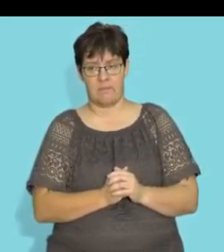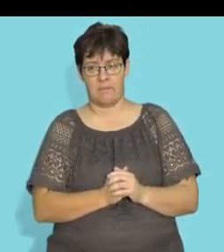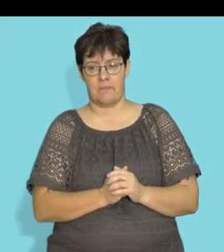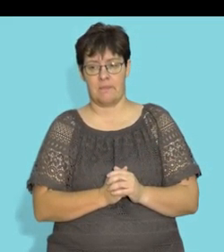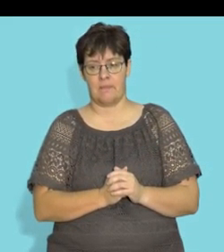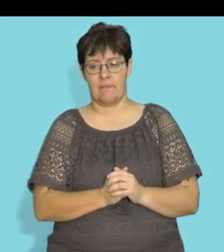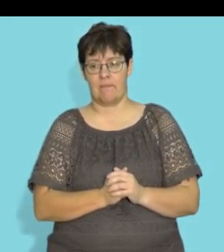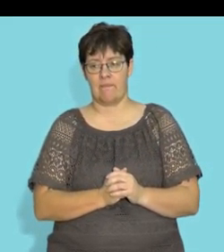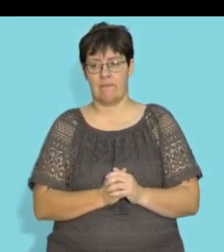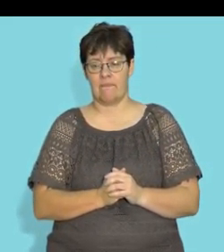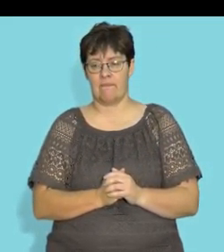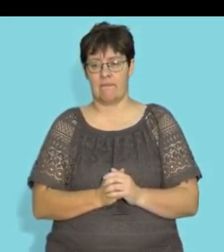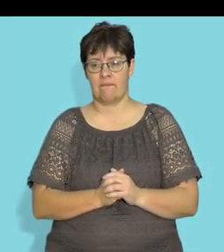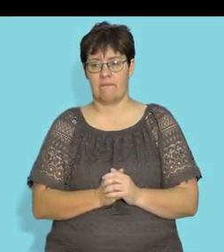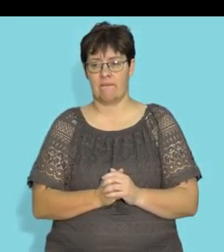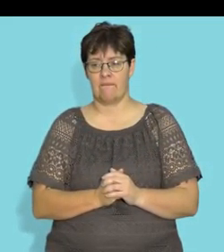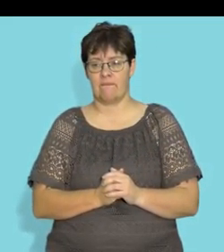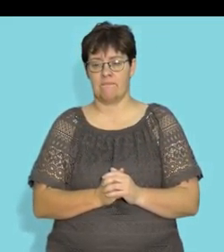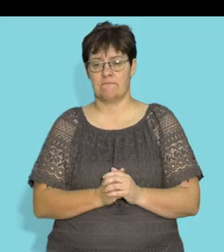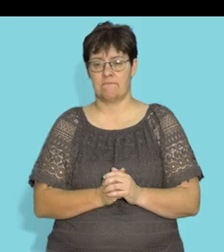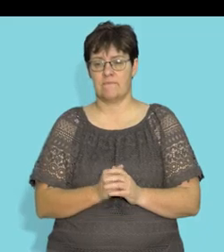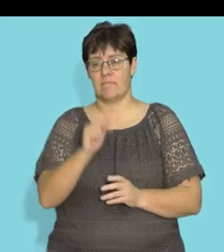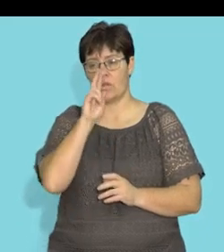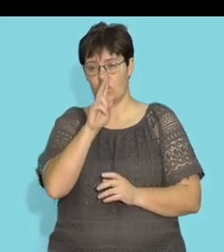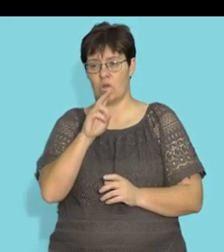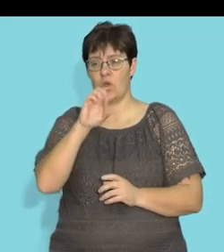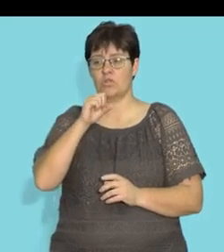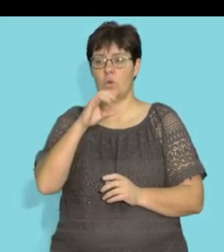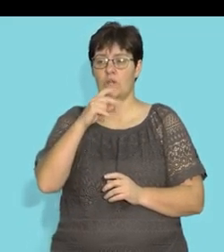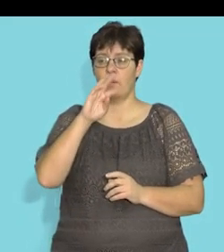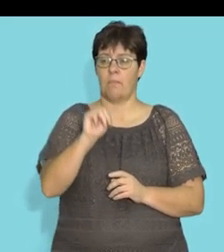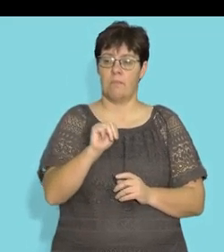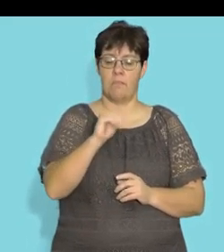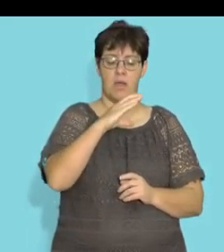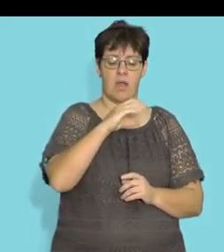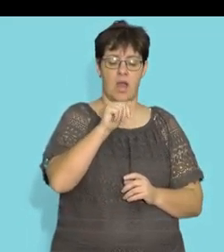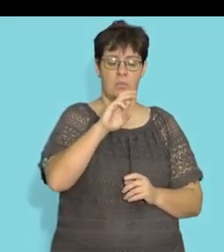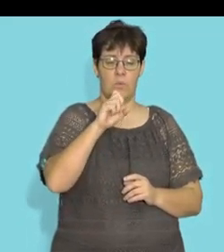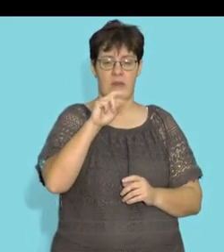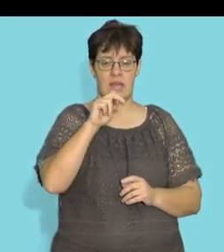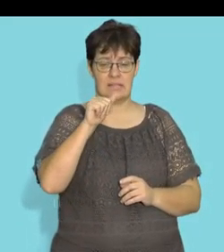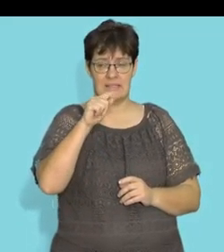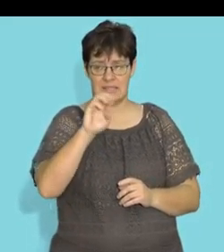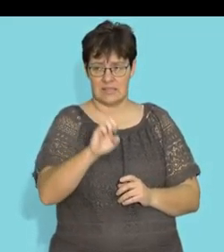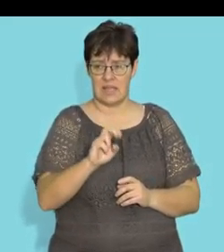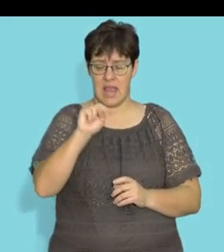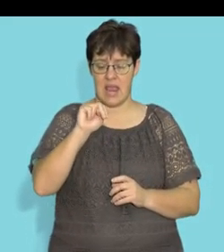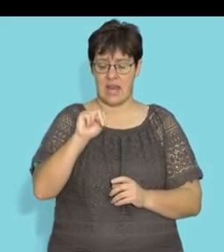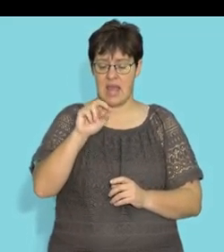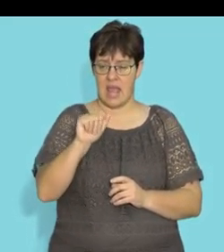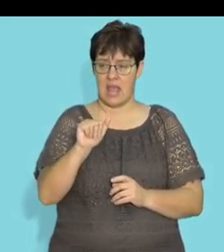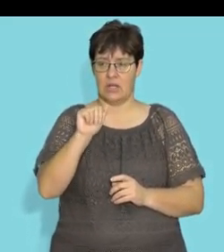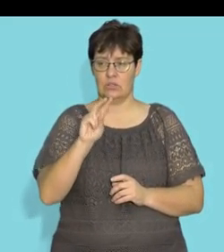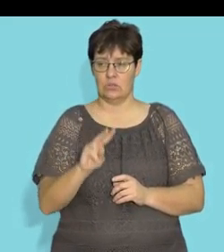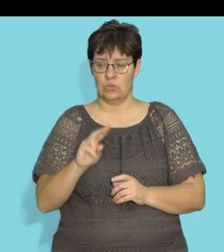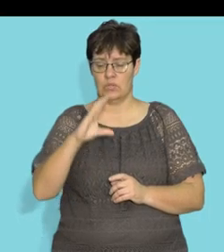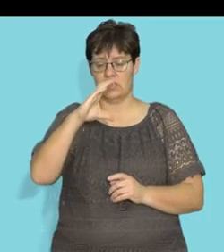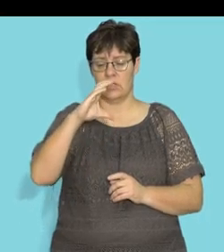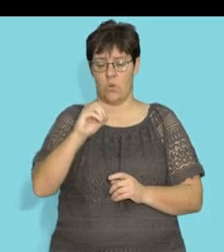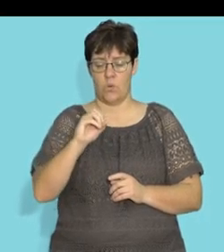that it is acidic. So when we have more hydronium ions, it means that the pH will be